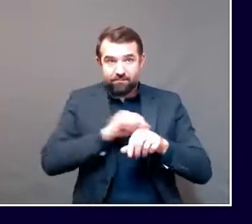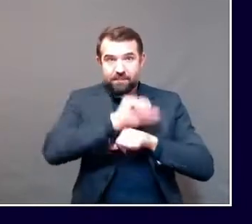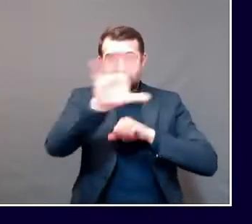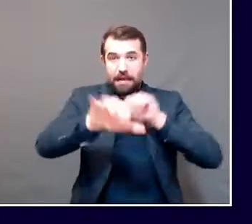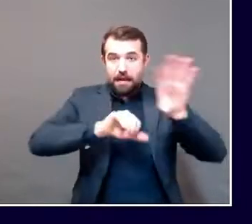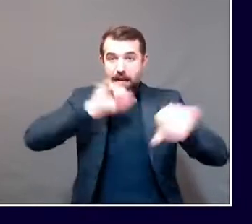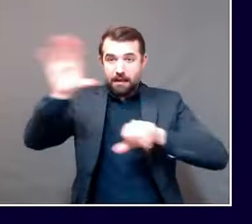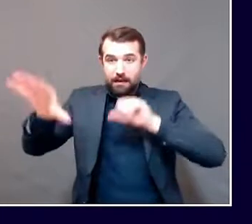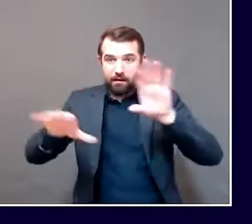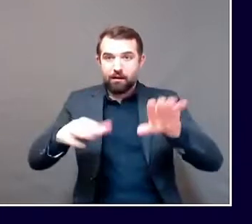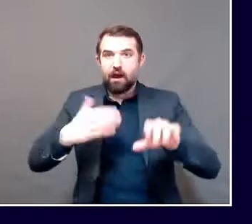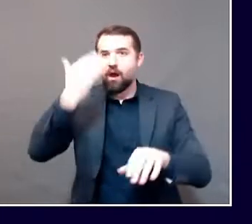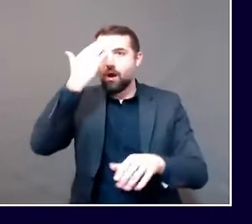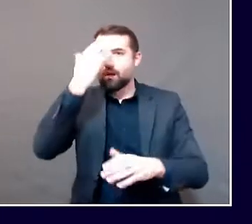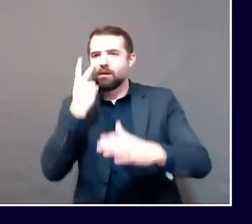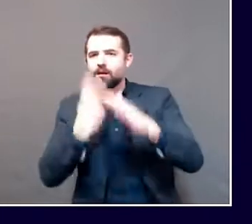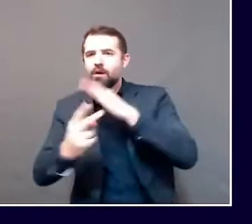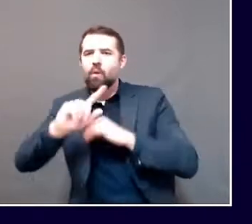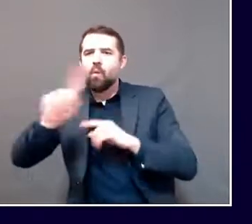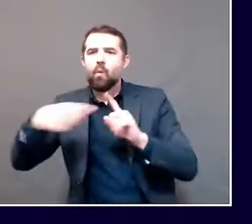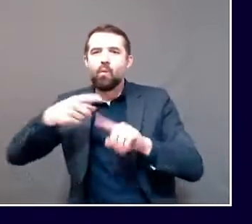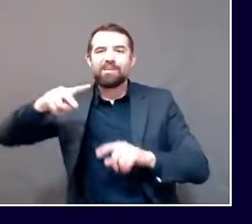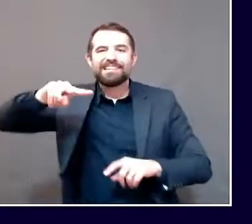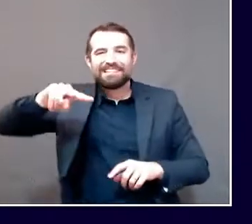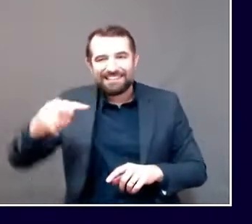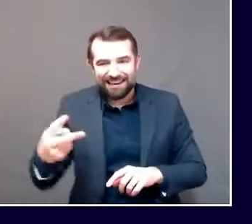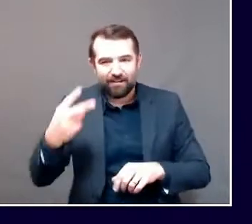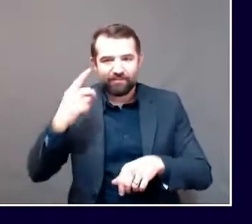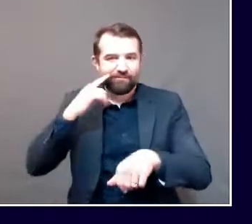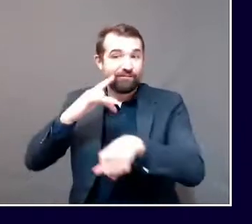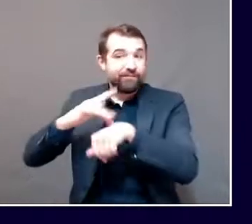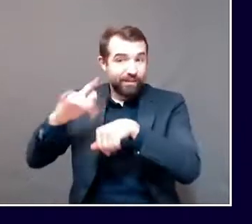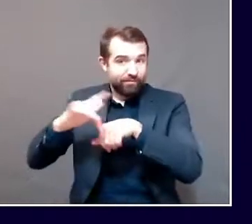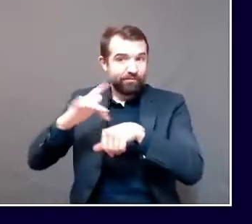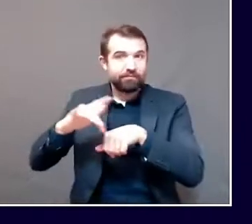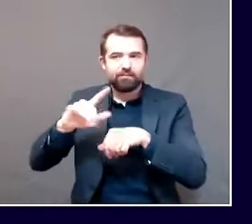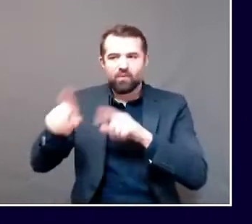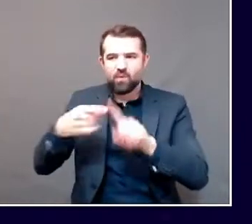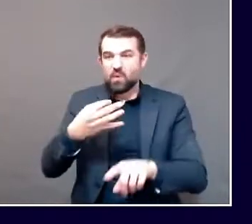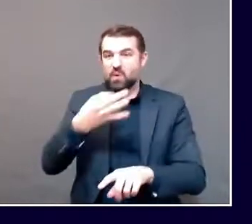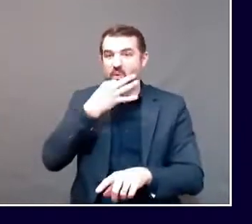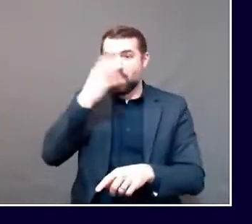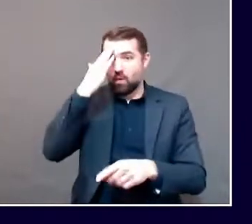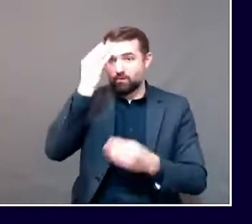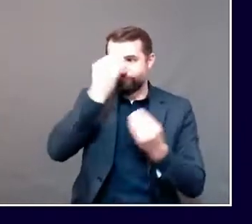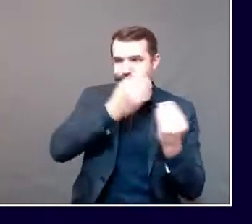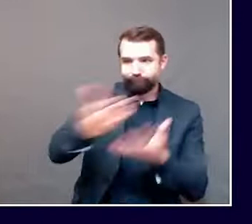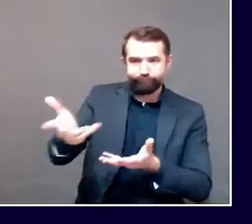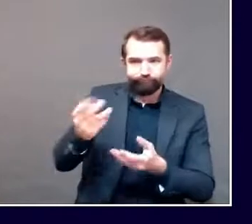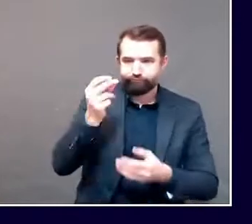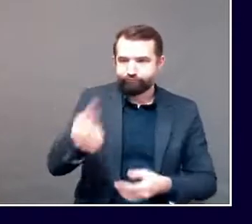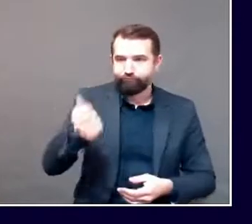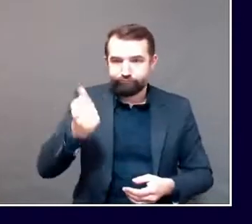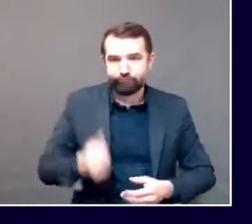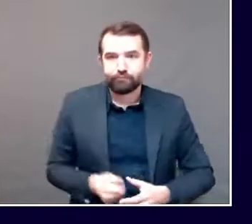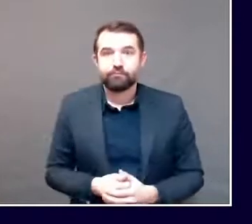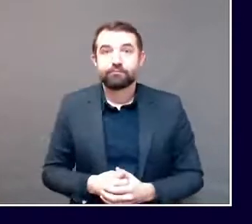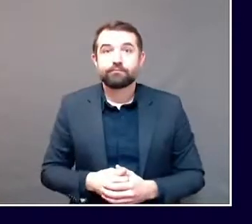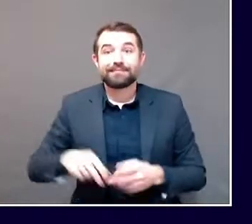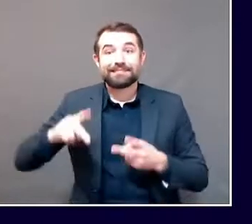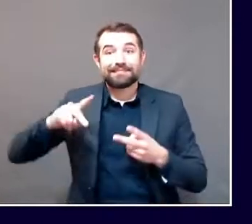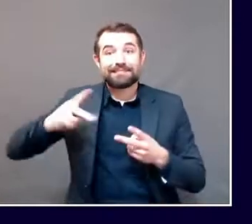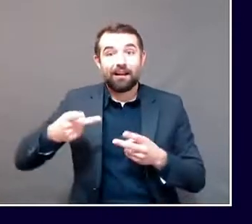those second doses may be available. But I just want to put everyone's mind at ease that those second doses are being held